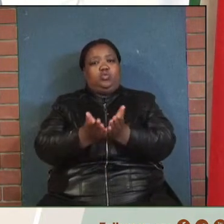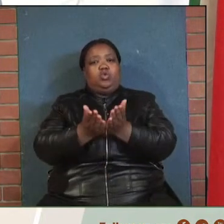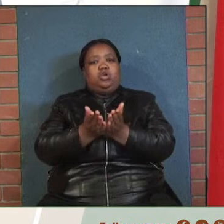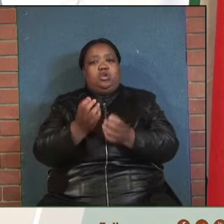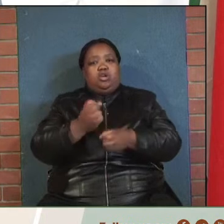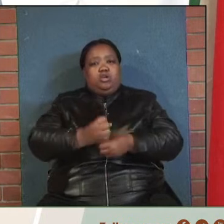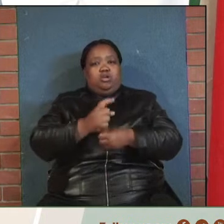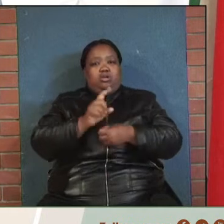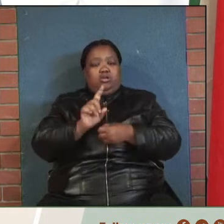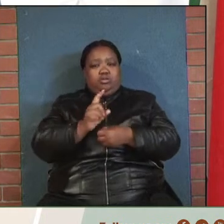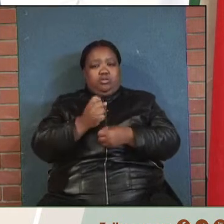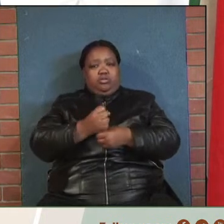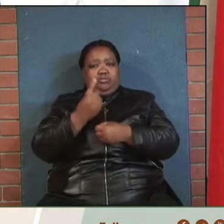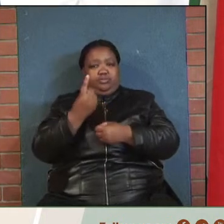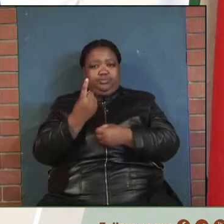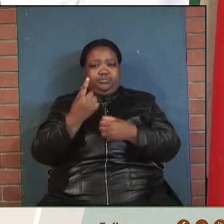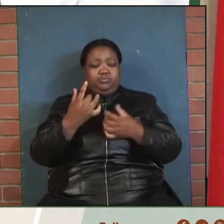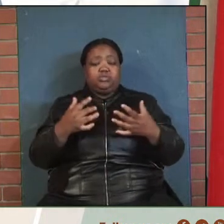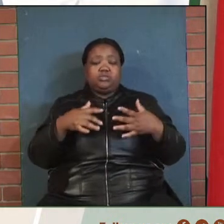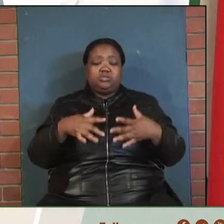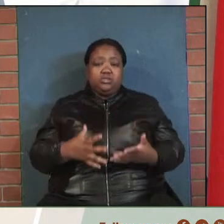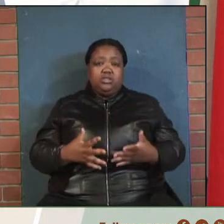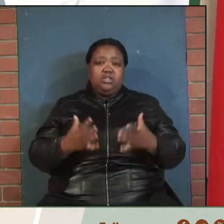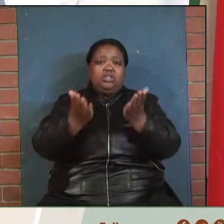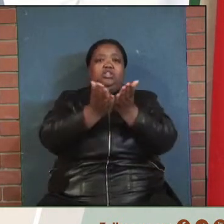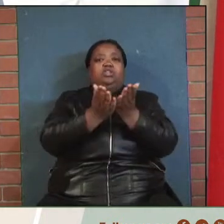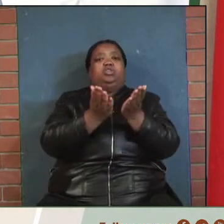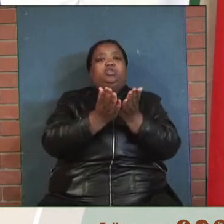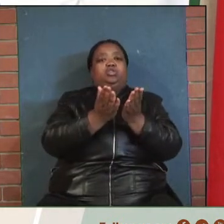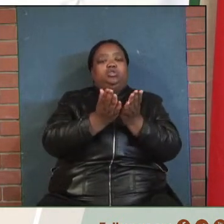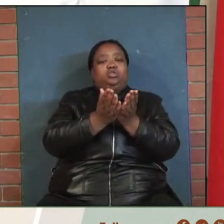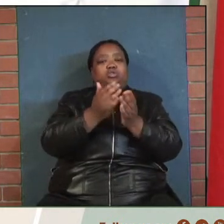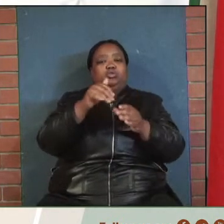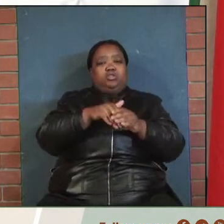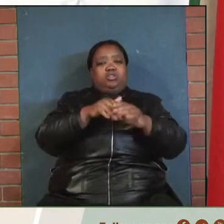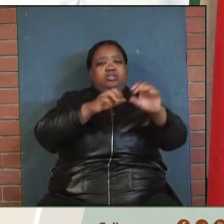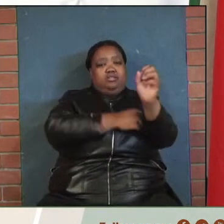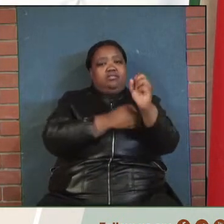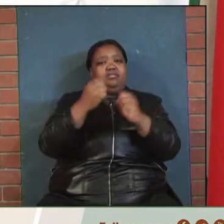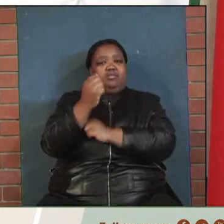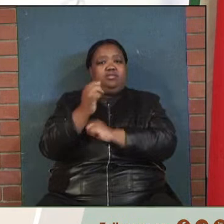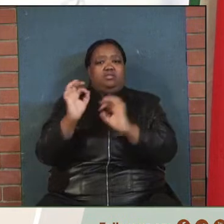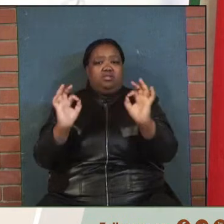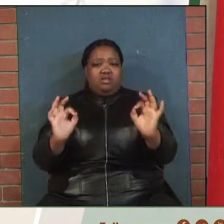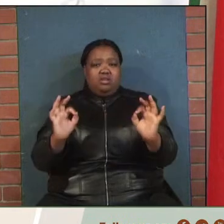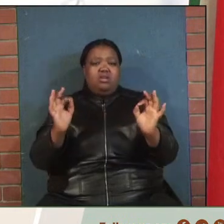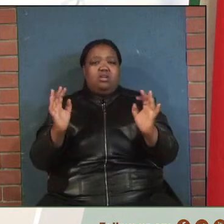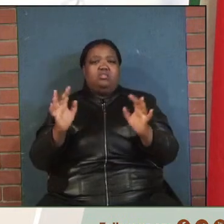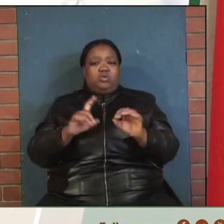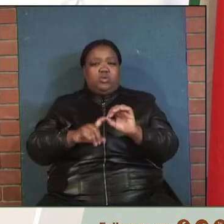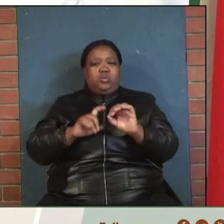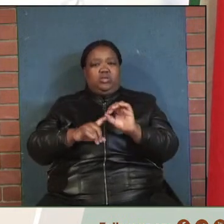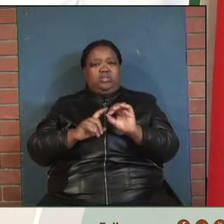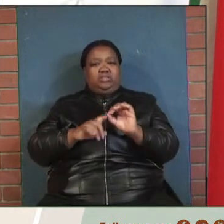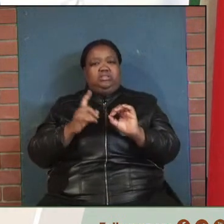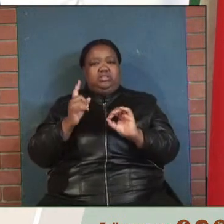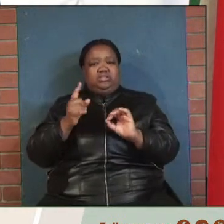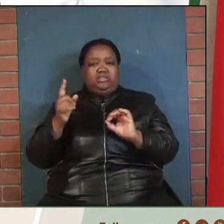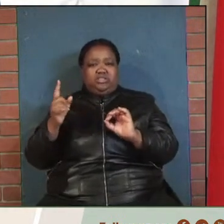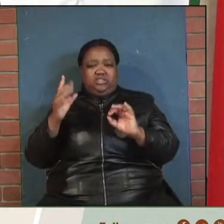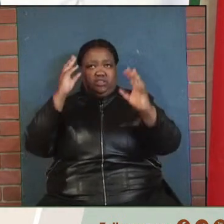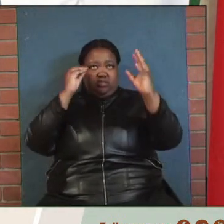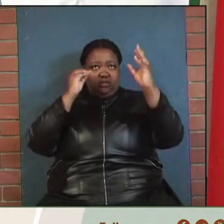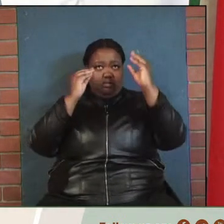impact of school infrastructure provisions of quality learning and teaching. 3, assessing